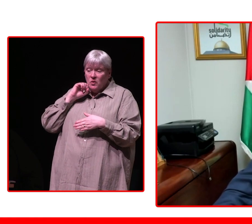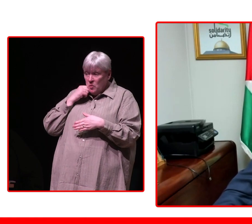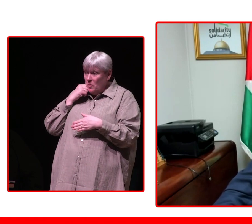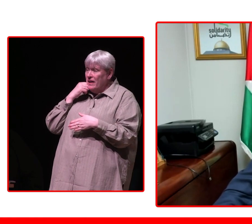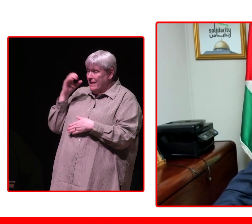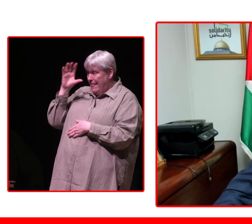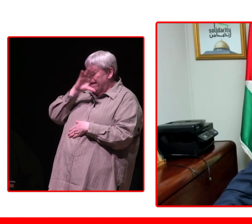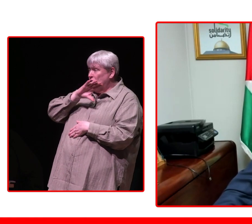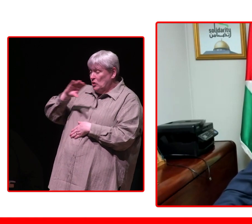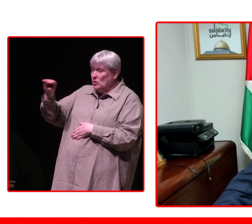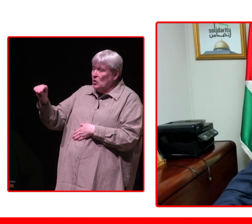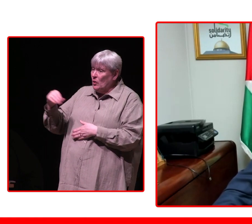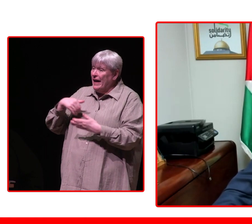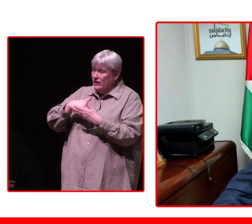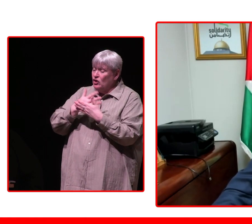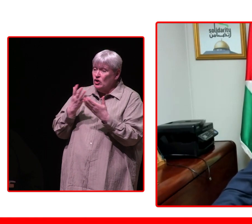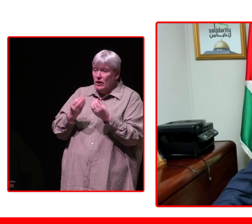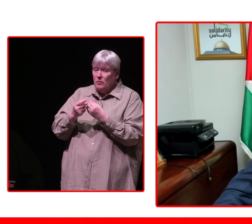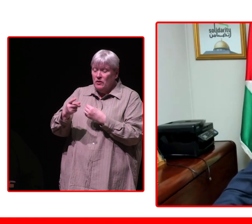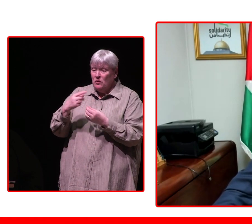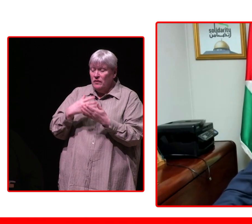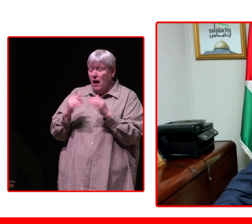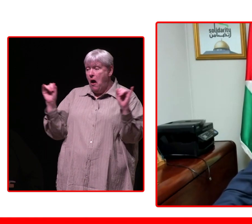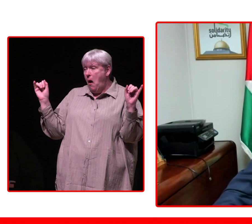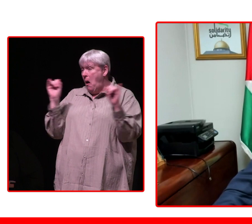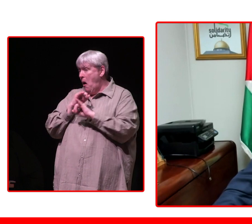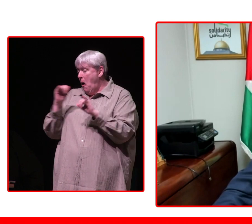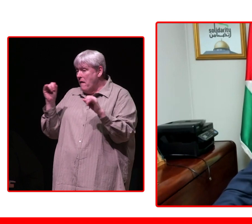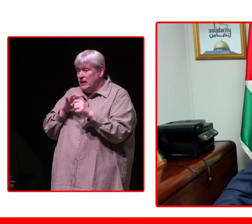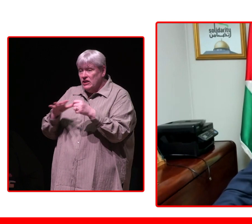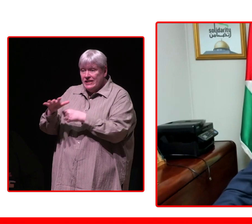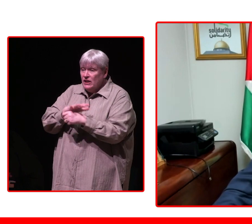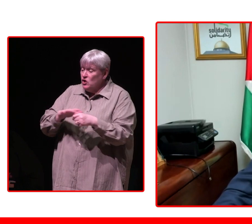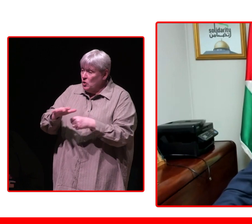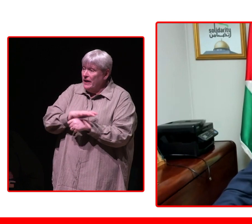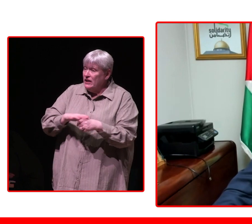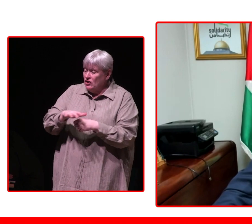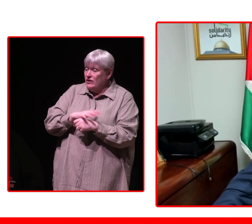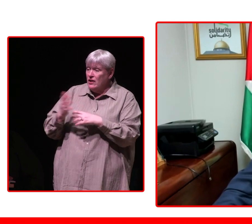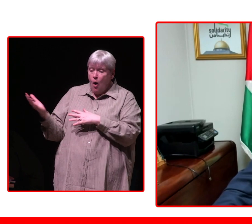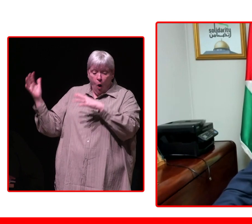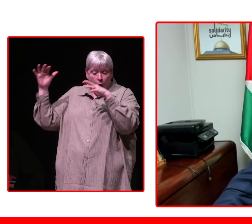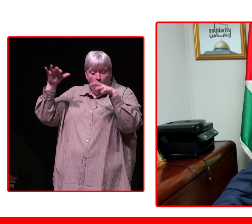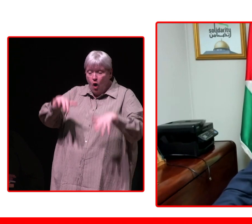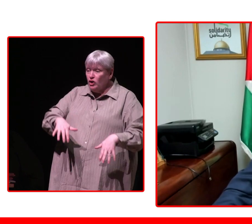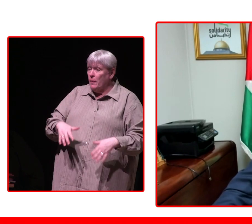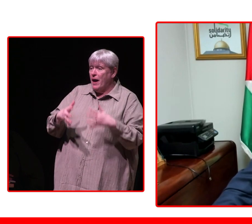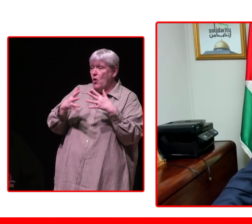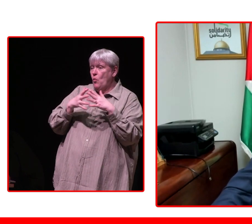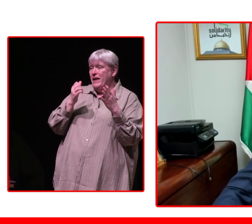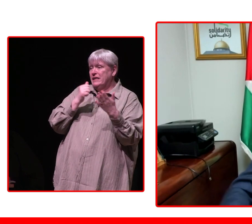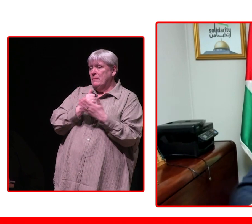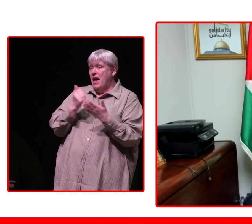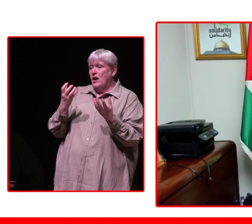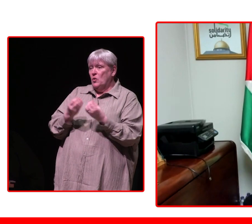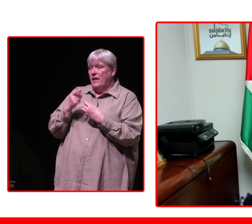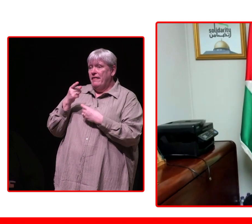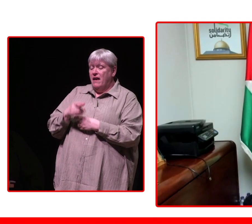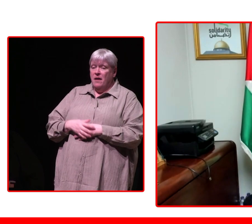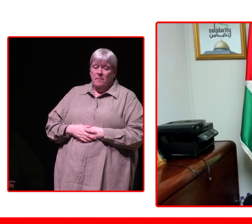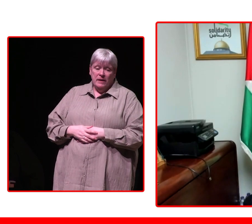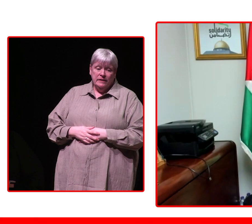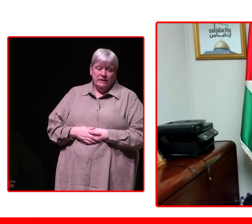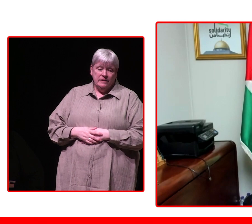know and share with you the horrific situation in the occupied West Bank as we speak. This is